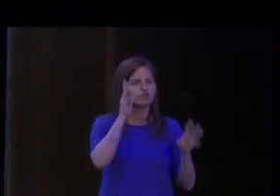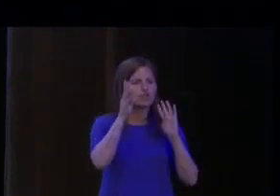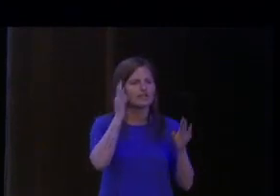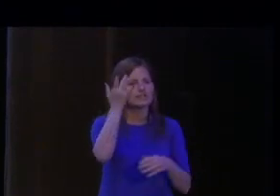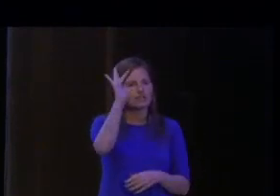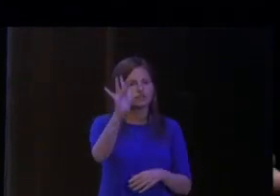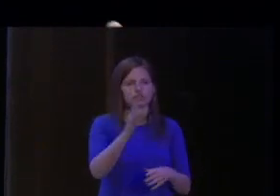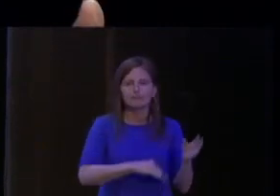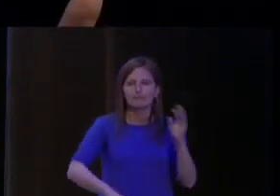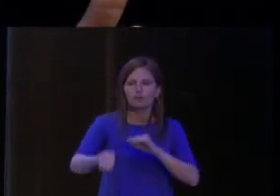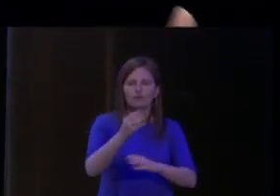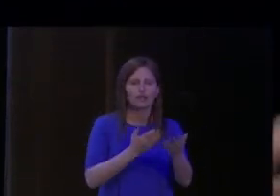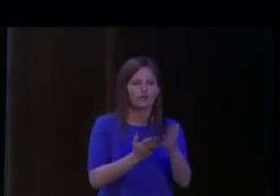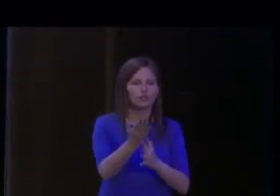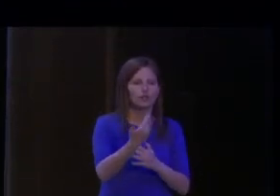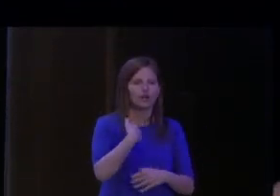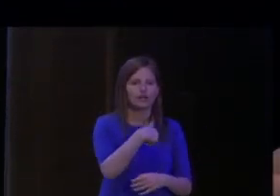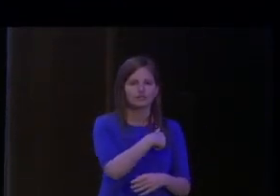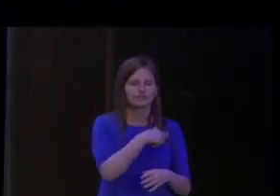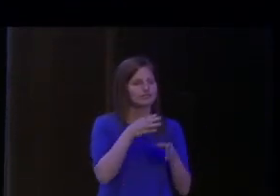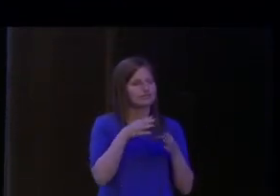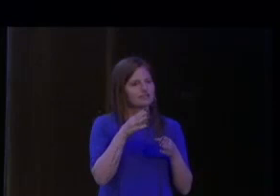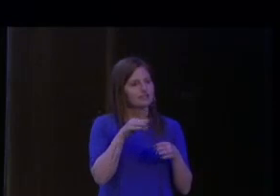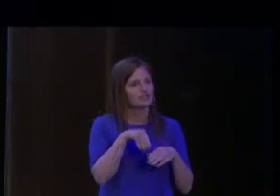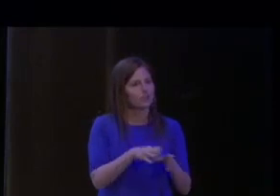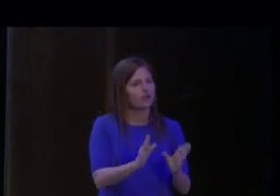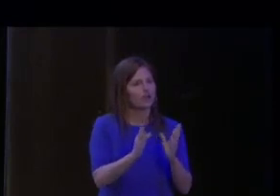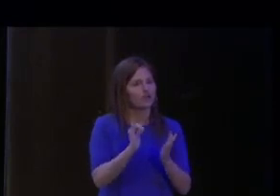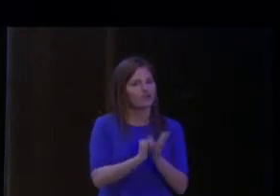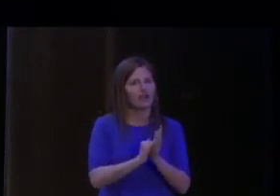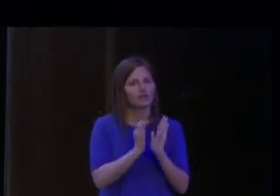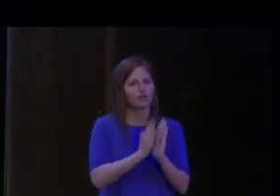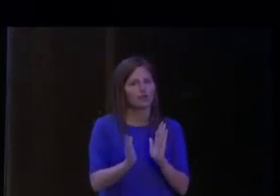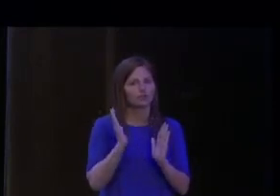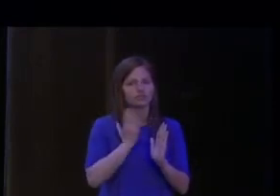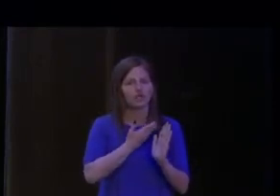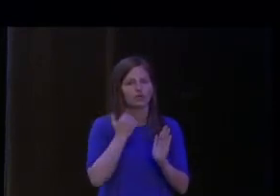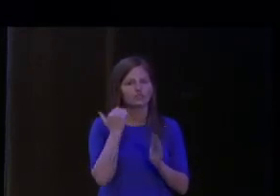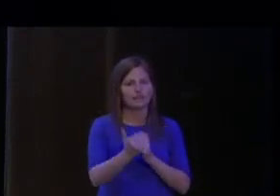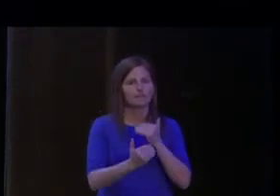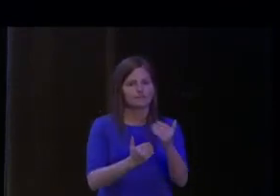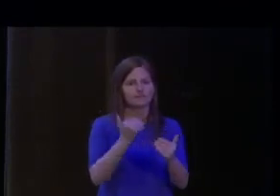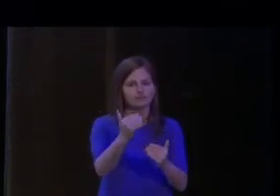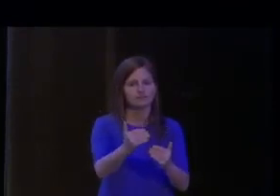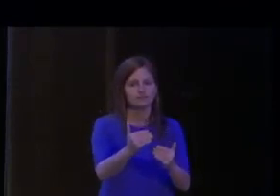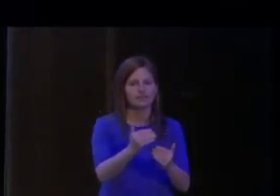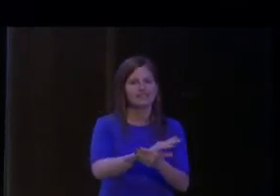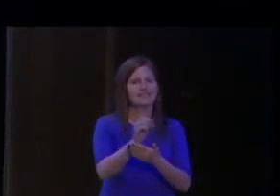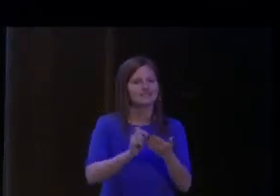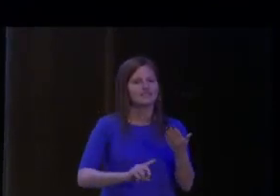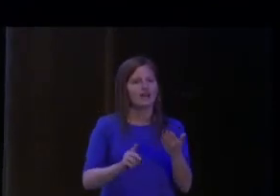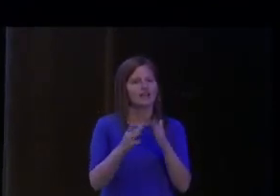intelligence, moving through us in such a way that it orders our steps as